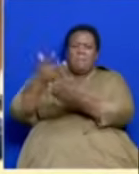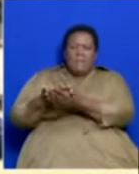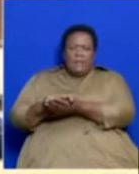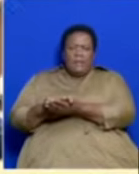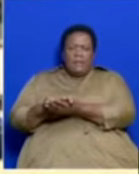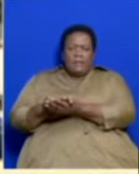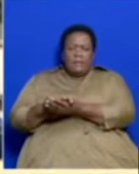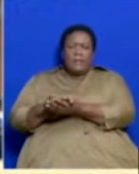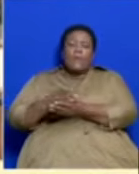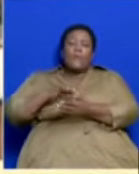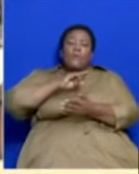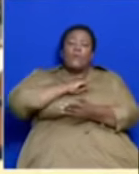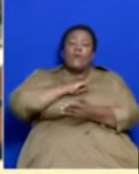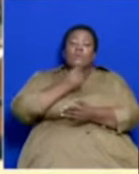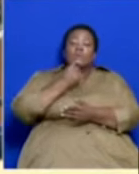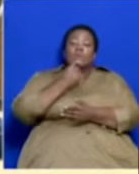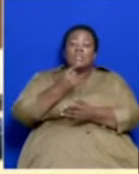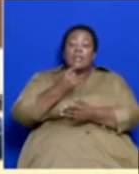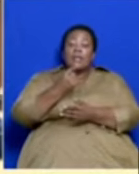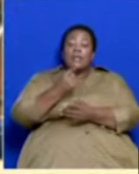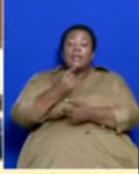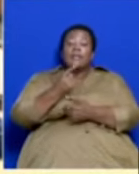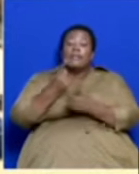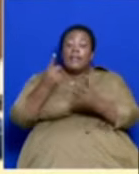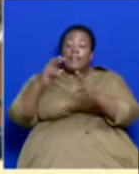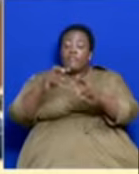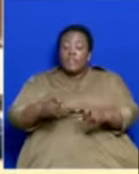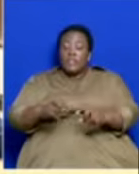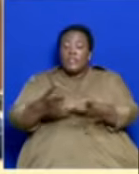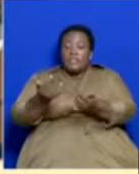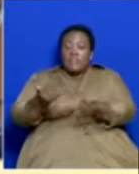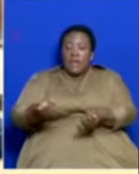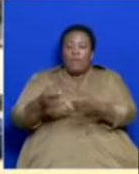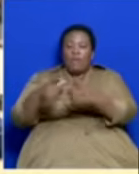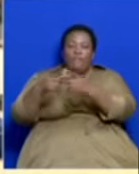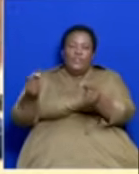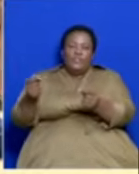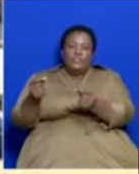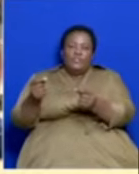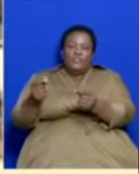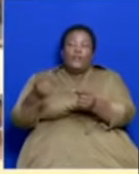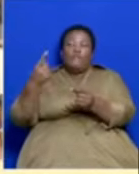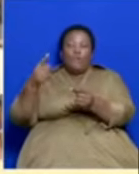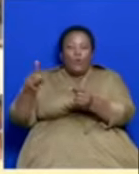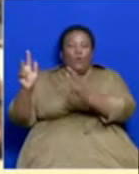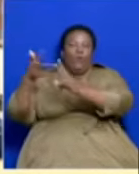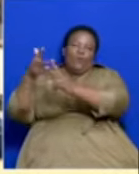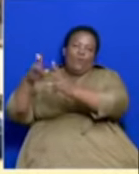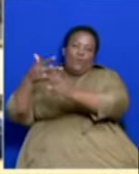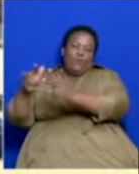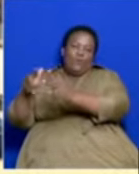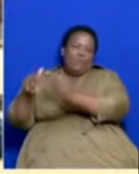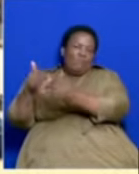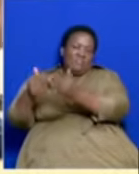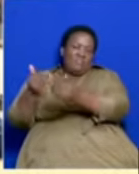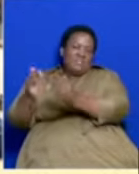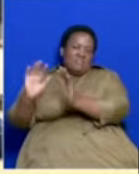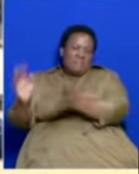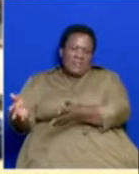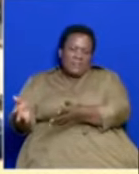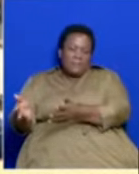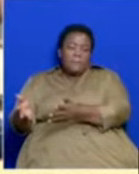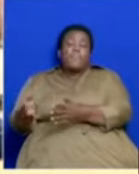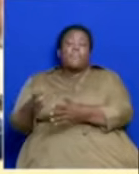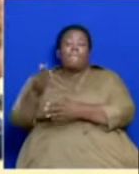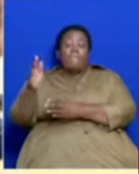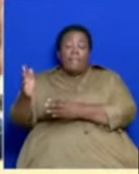investigations are now complete insofar as the disciplinary process is concerned? And then you are able to